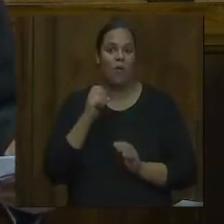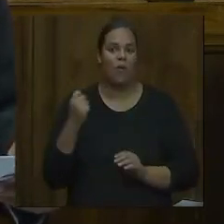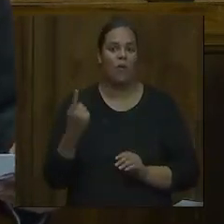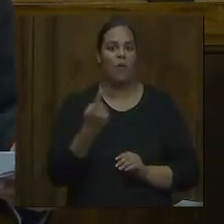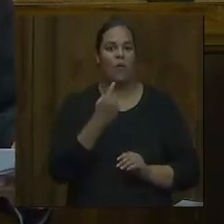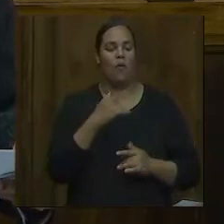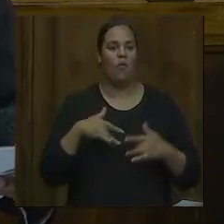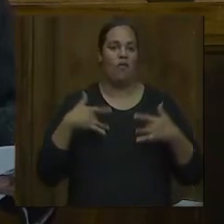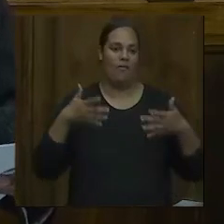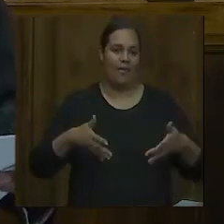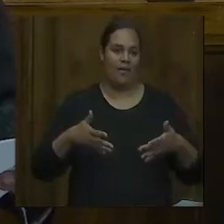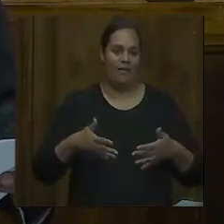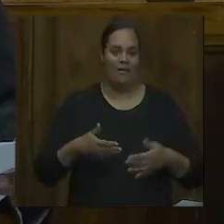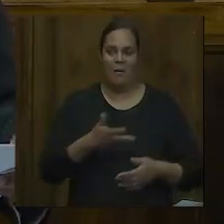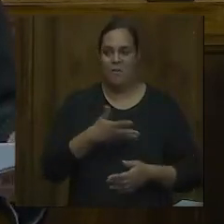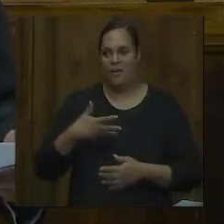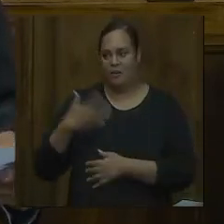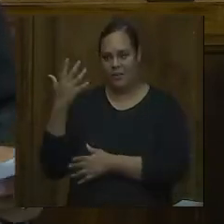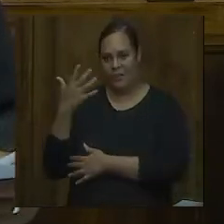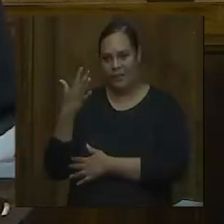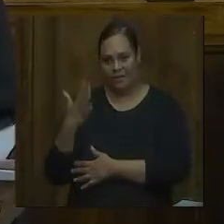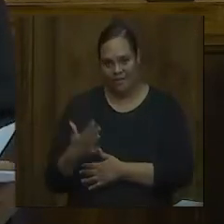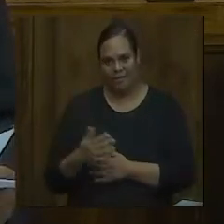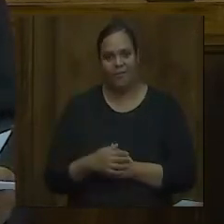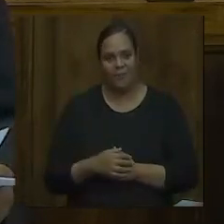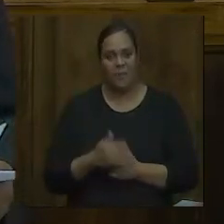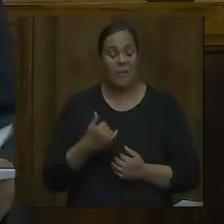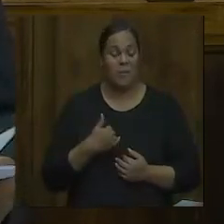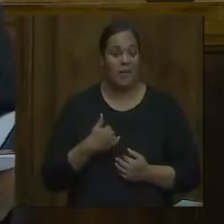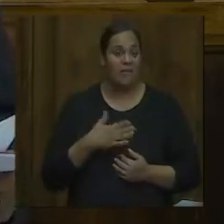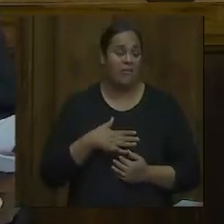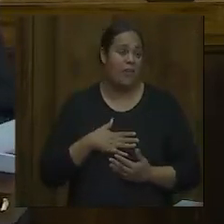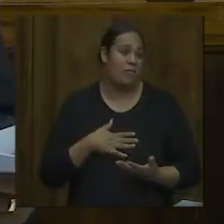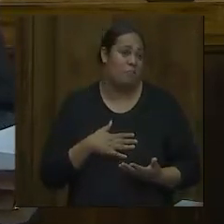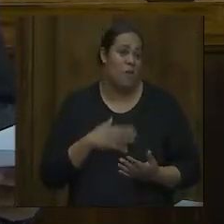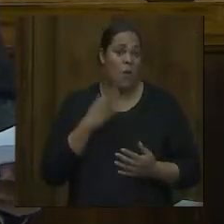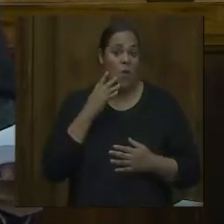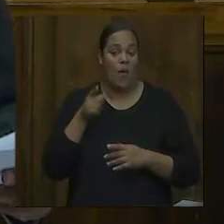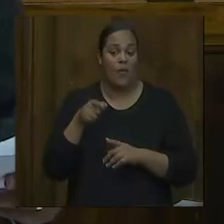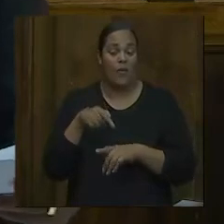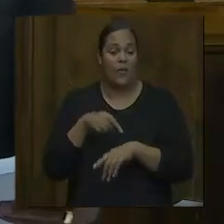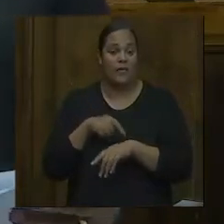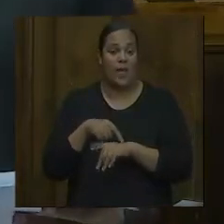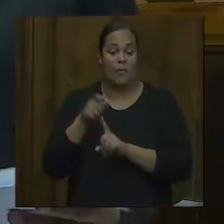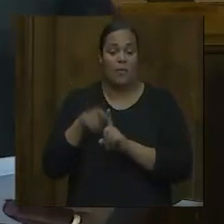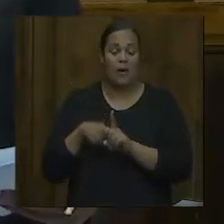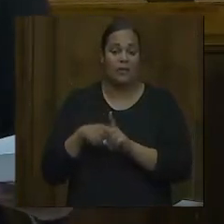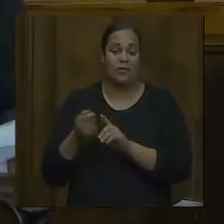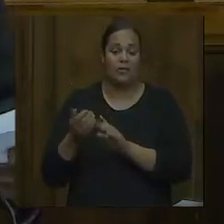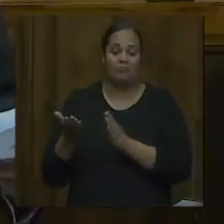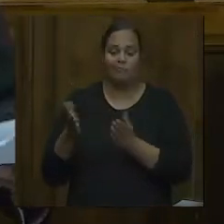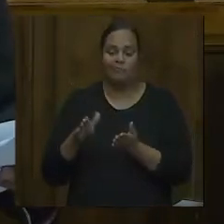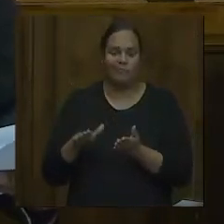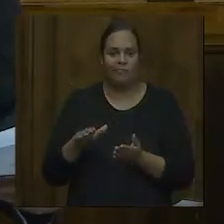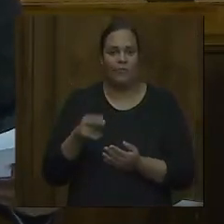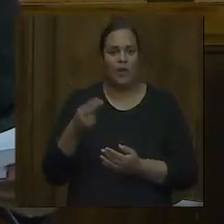it. Madam Speaker, I have no doubt that when the late Mr. Masekela put these